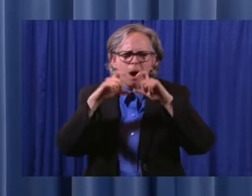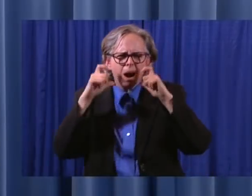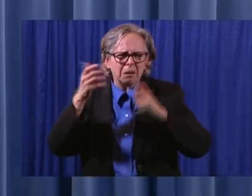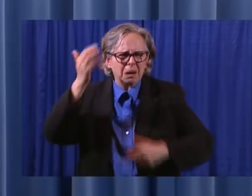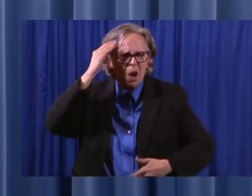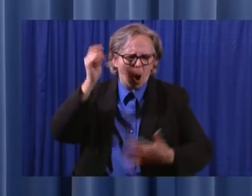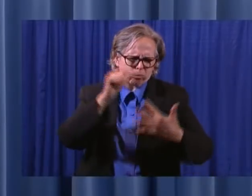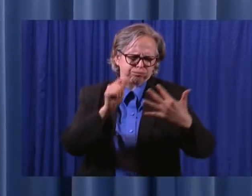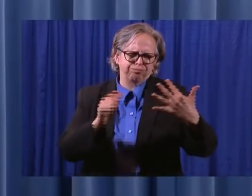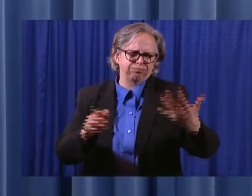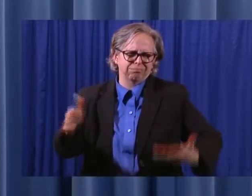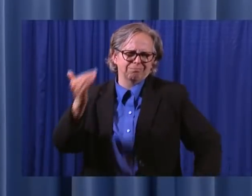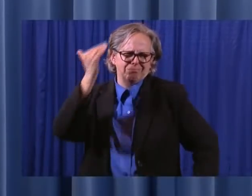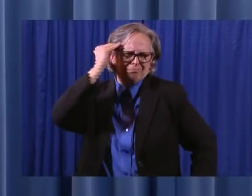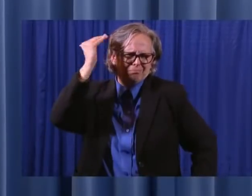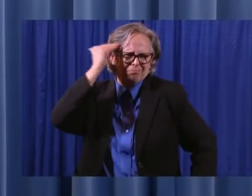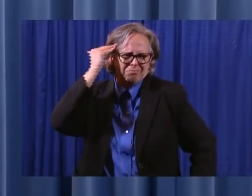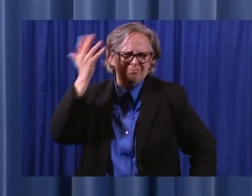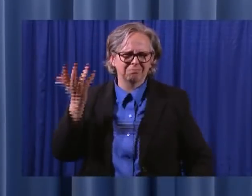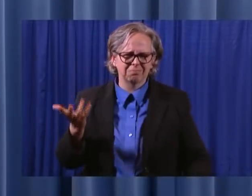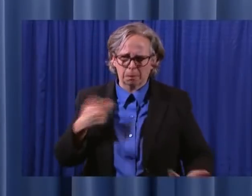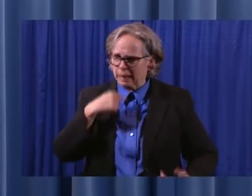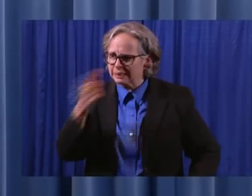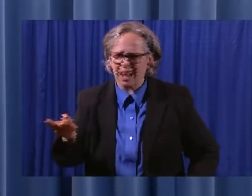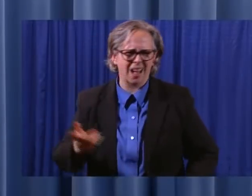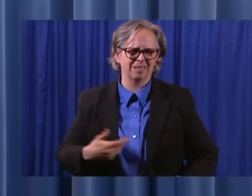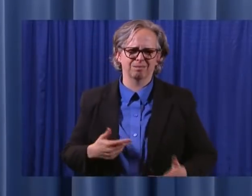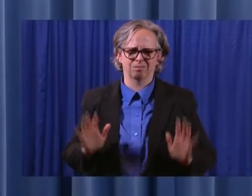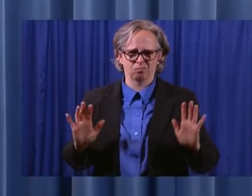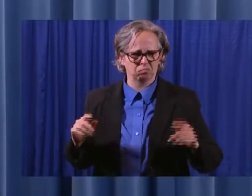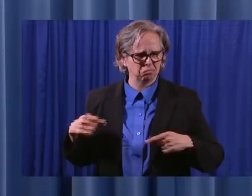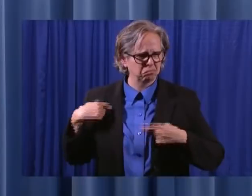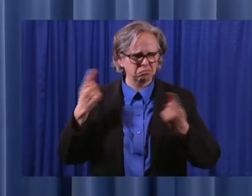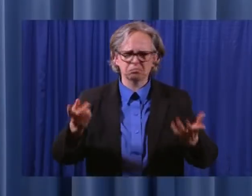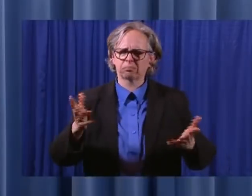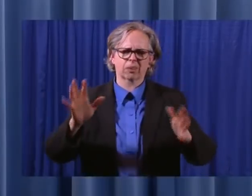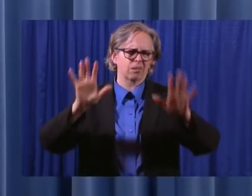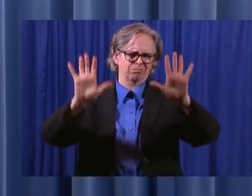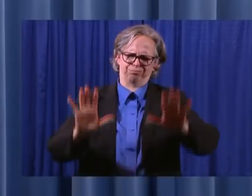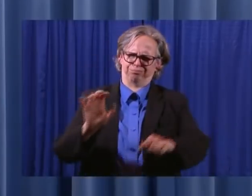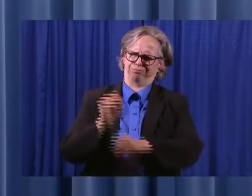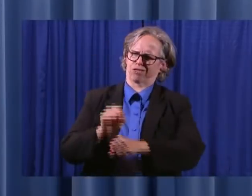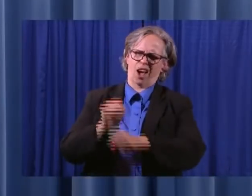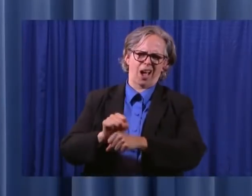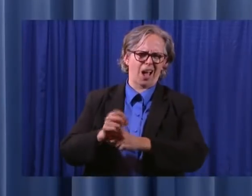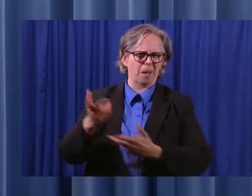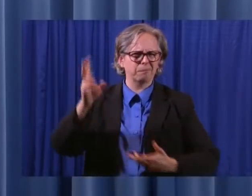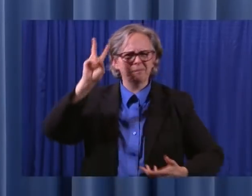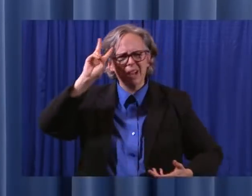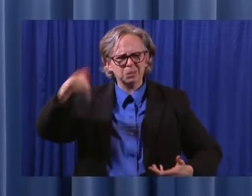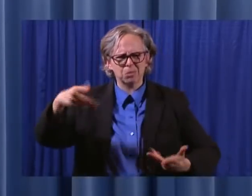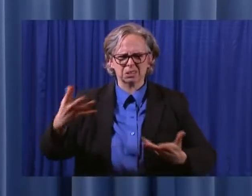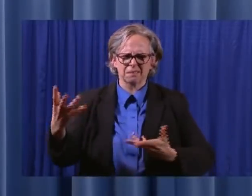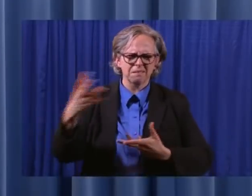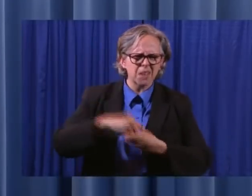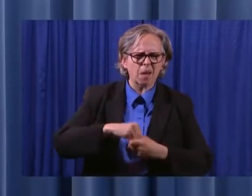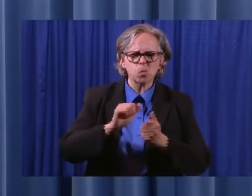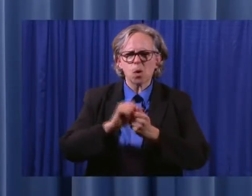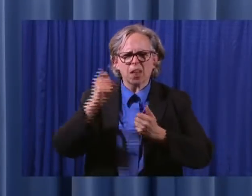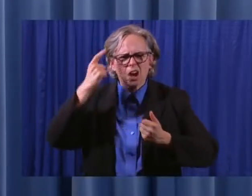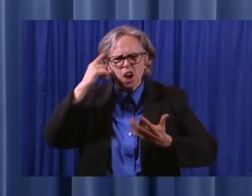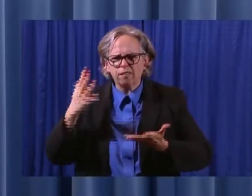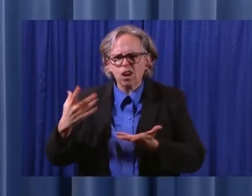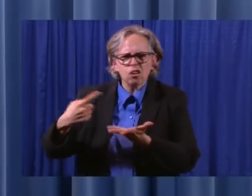this. And as I said, he's done a phenomenal job in calls with governors. You don't